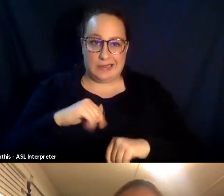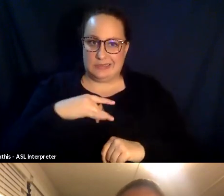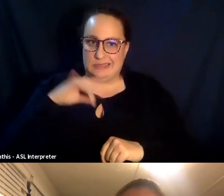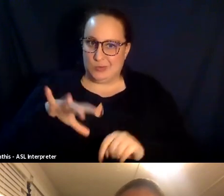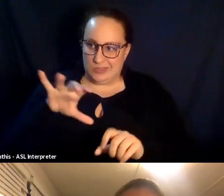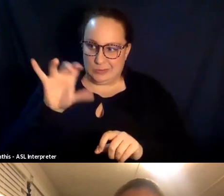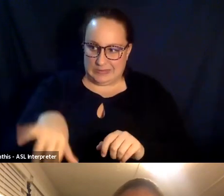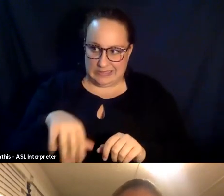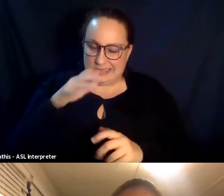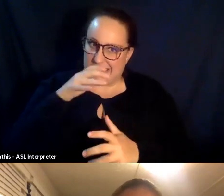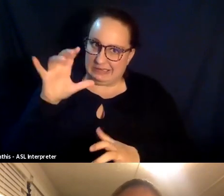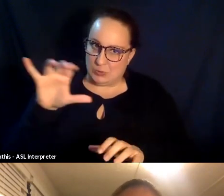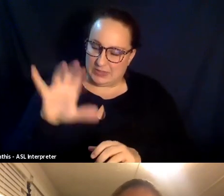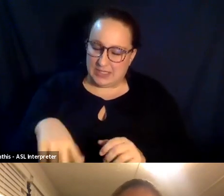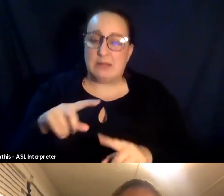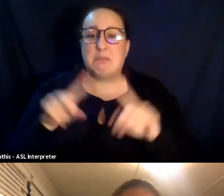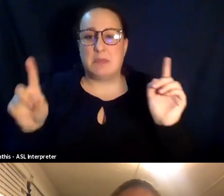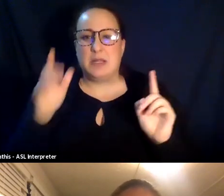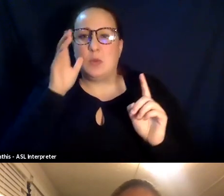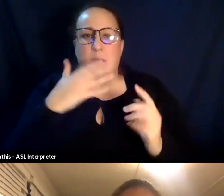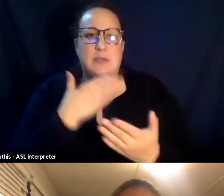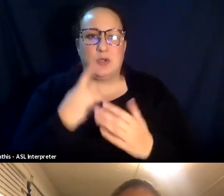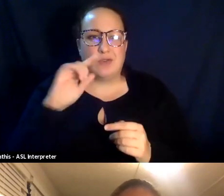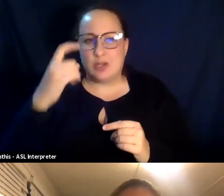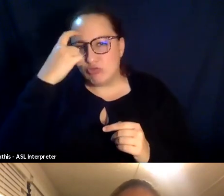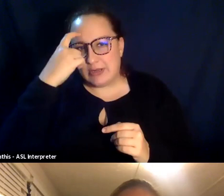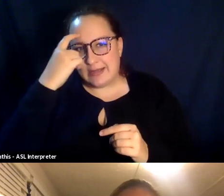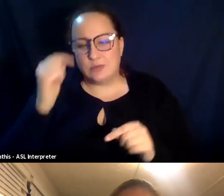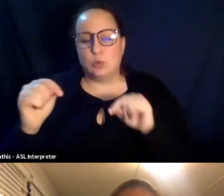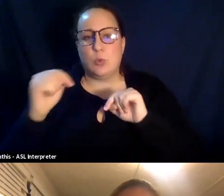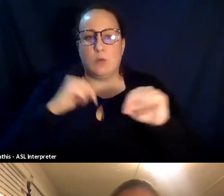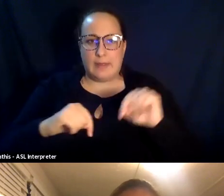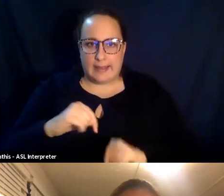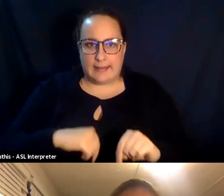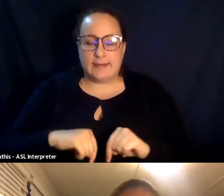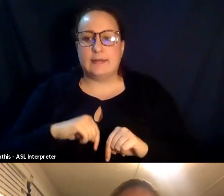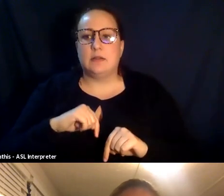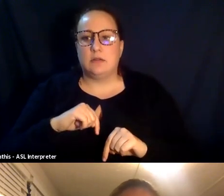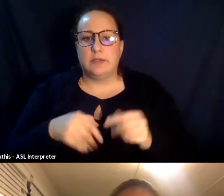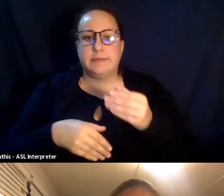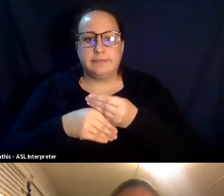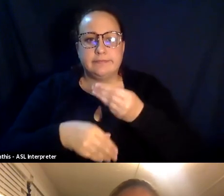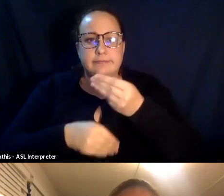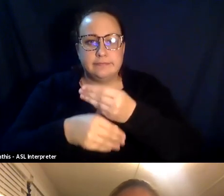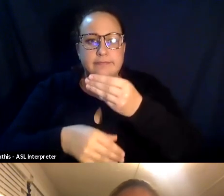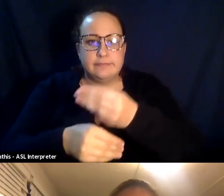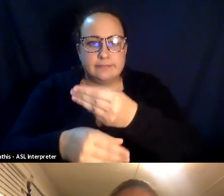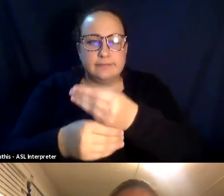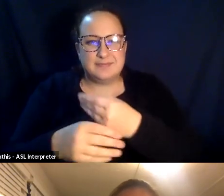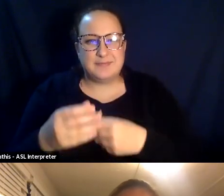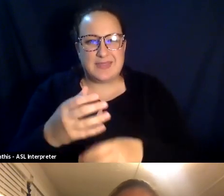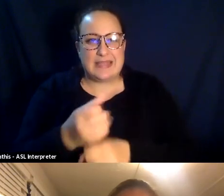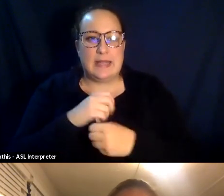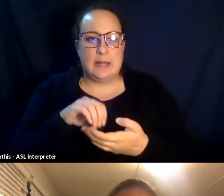hate doing, but it is good for their brain, going back and kind of filling in and getting the notes and reviewing that